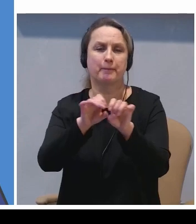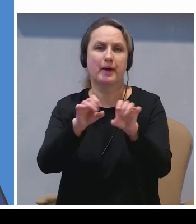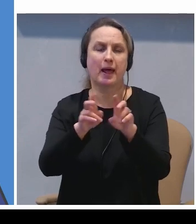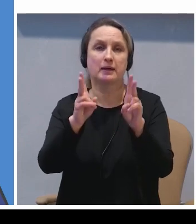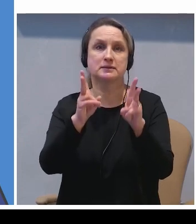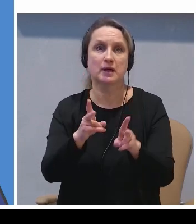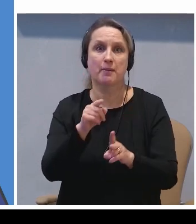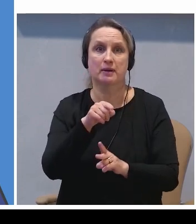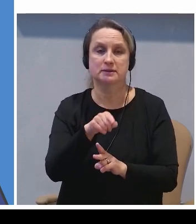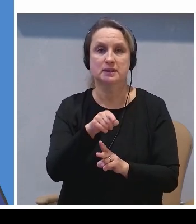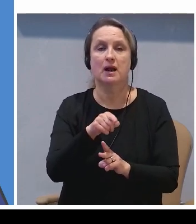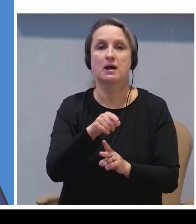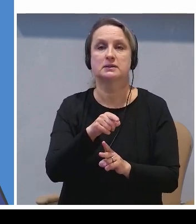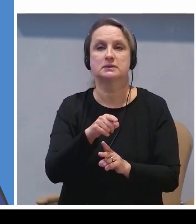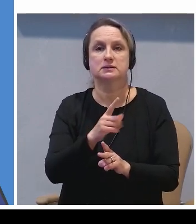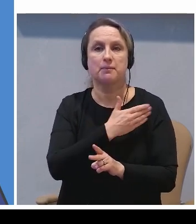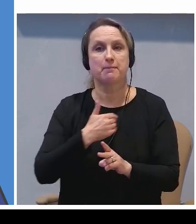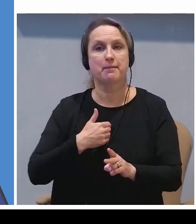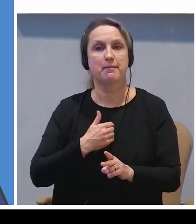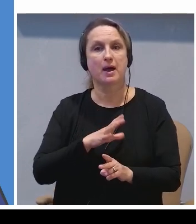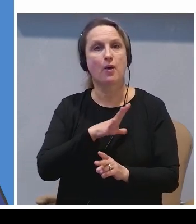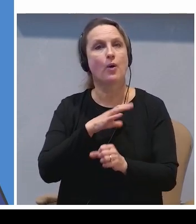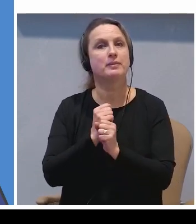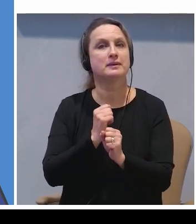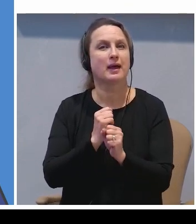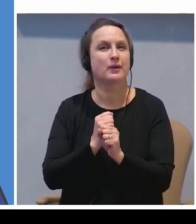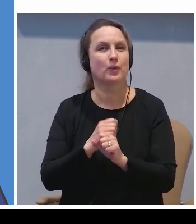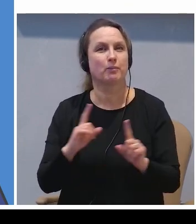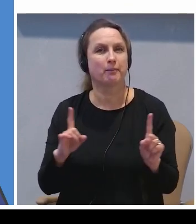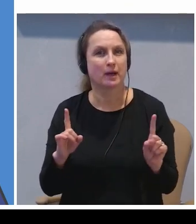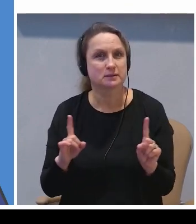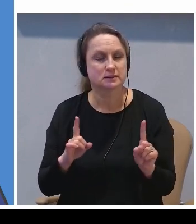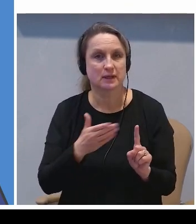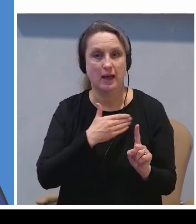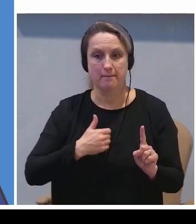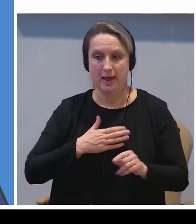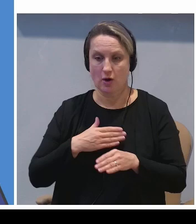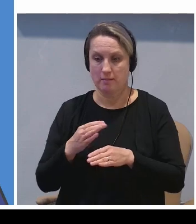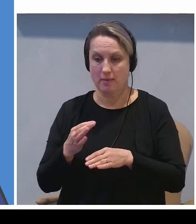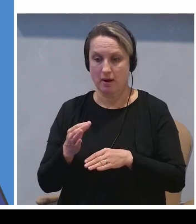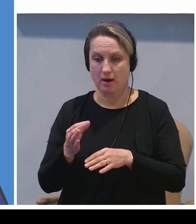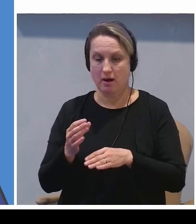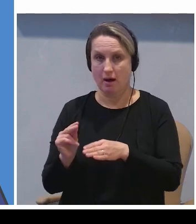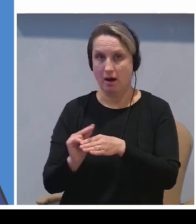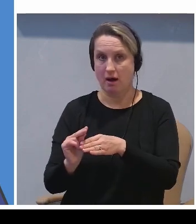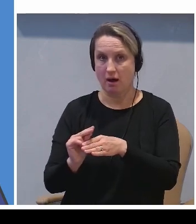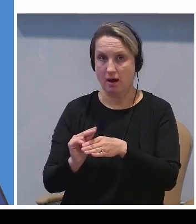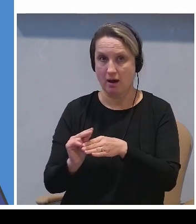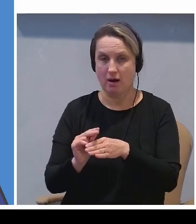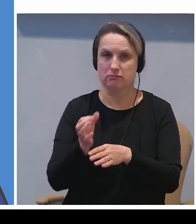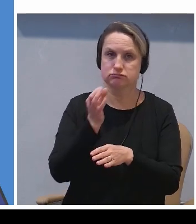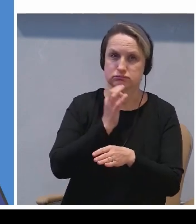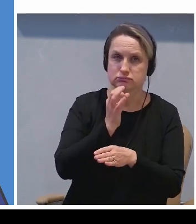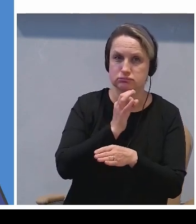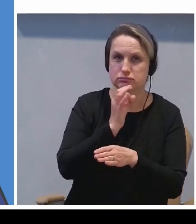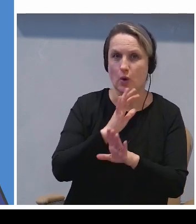and that you sellest, can use like any mida medicine. oleme teinud, et meie ravimitest But saaksid that's not where we litsentsitud want to tooted, end mida up.